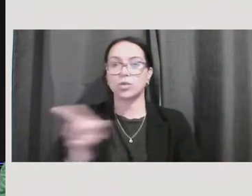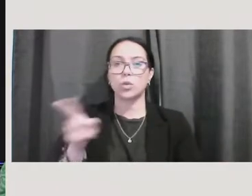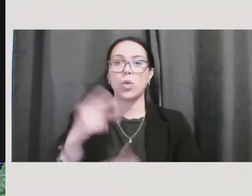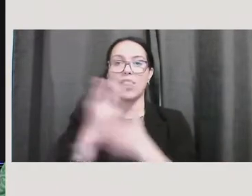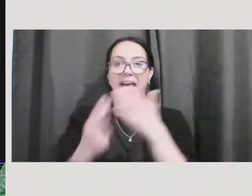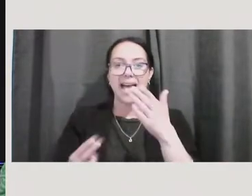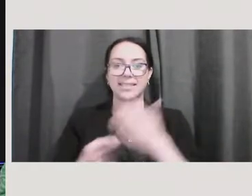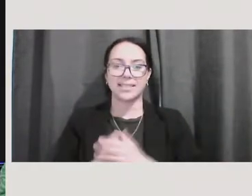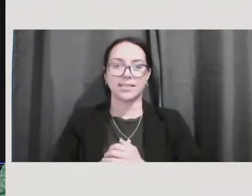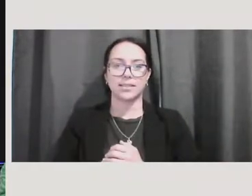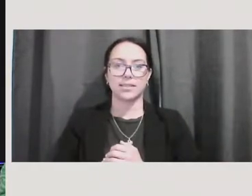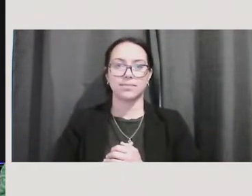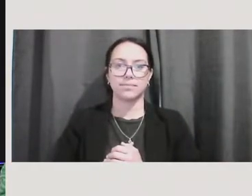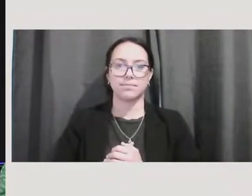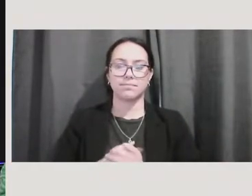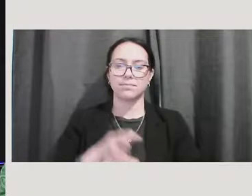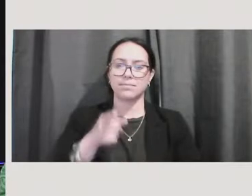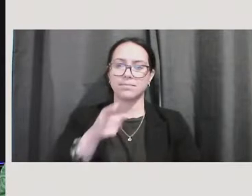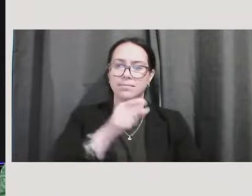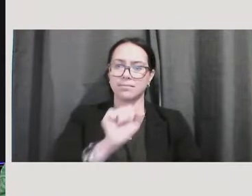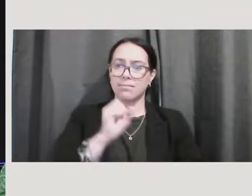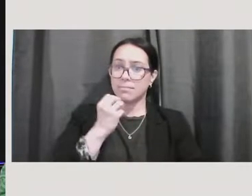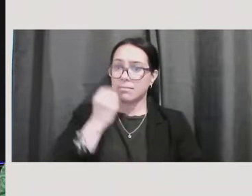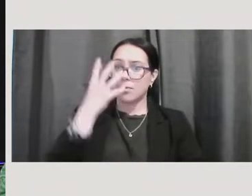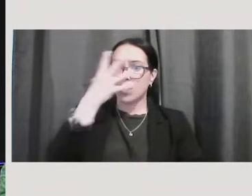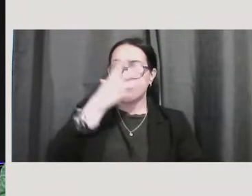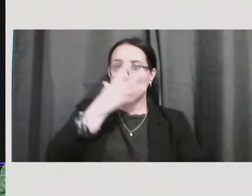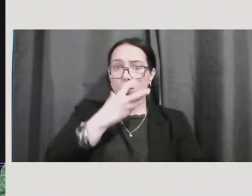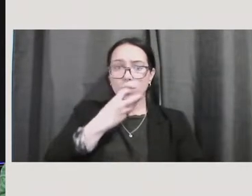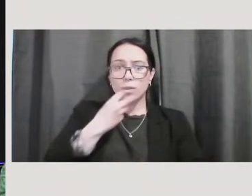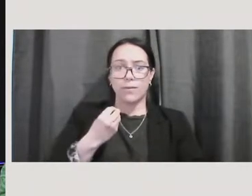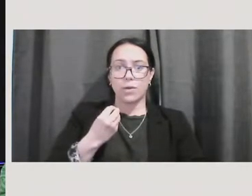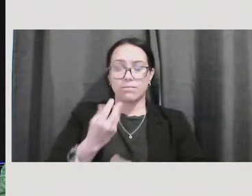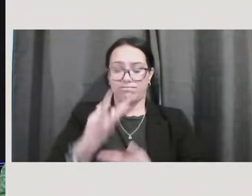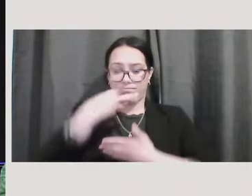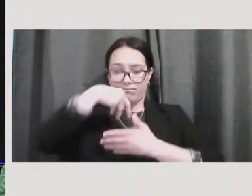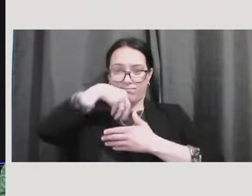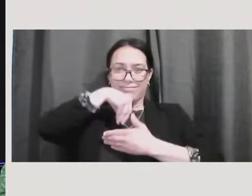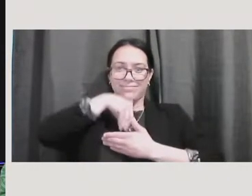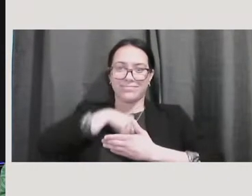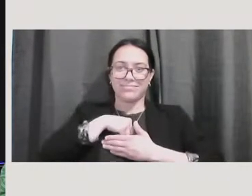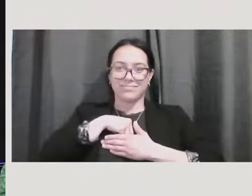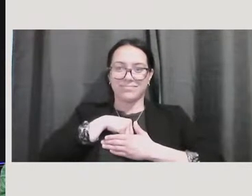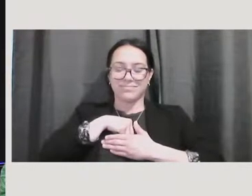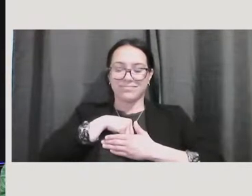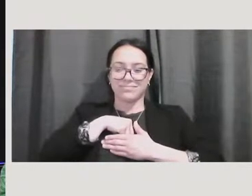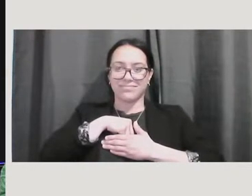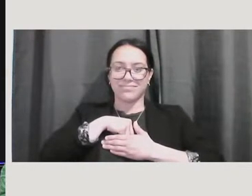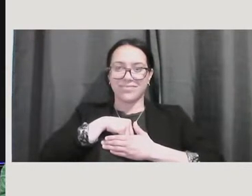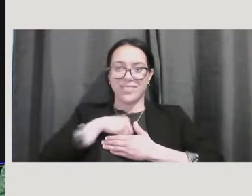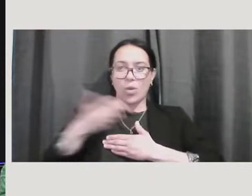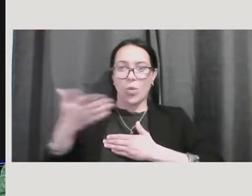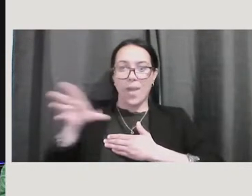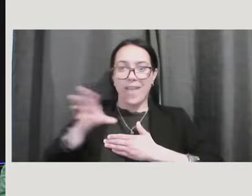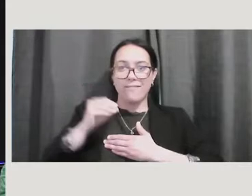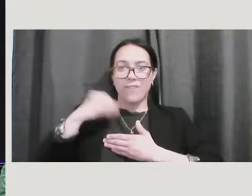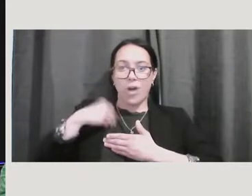you carry the beauty of where we came from in your body